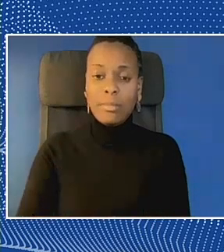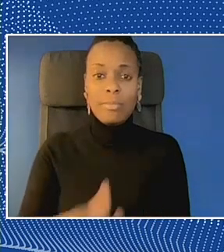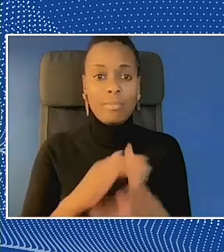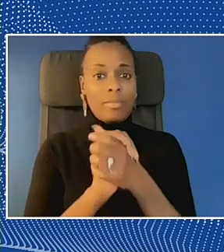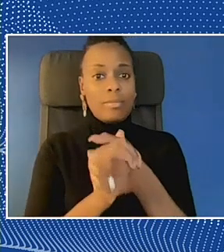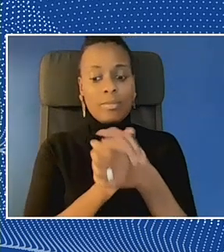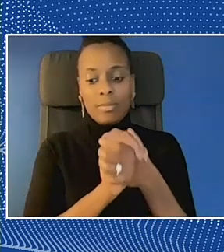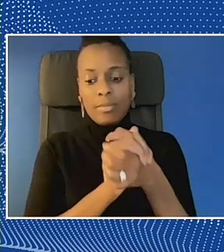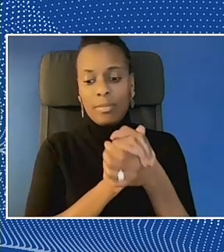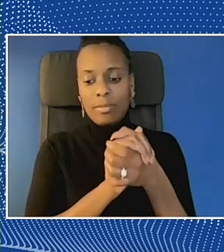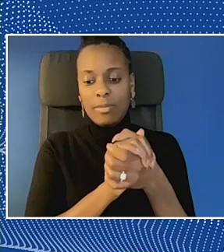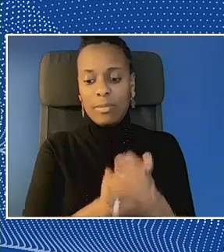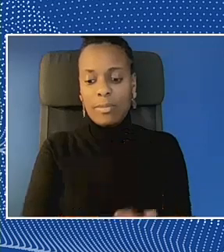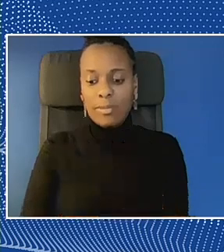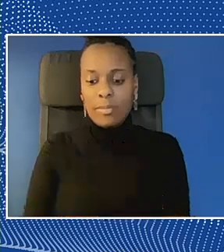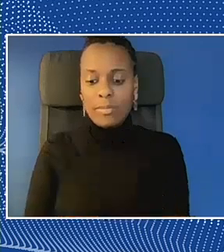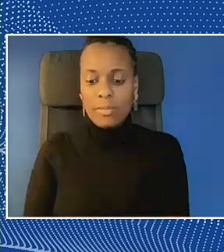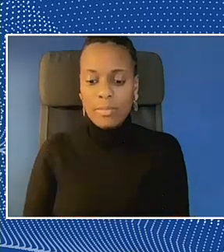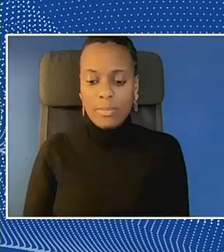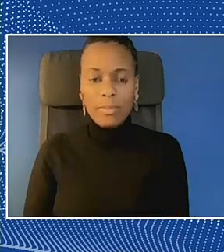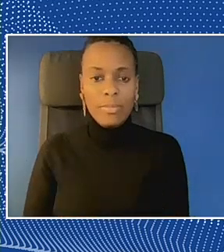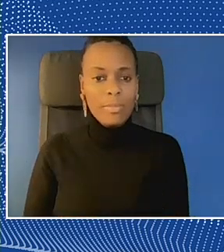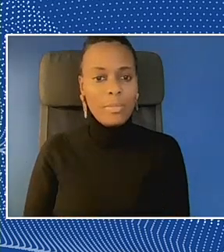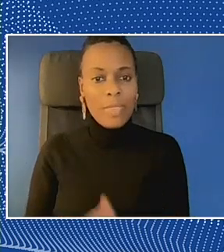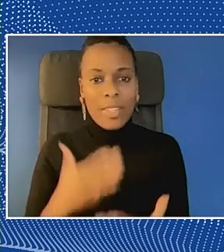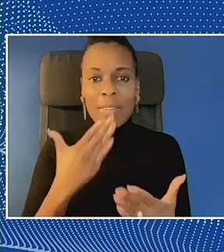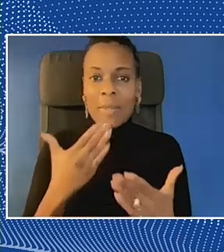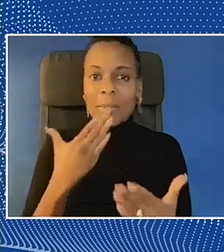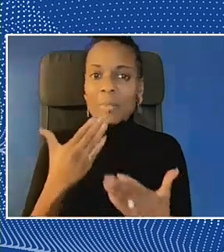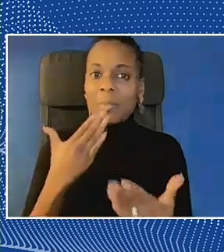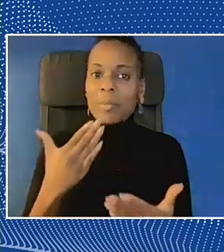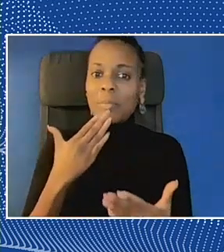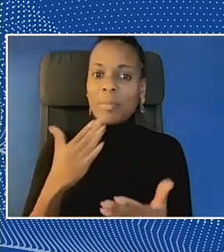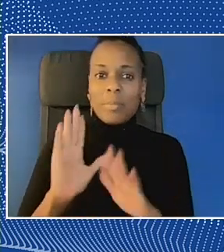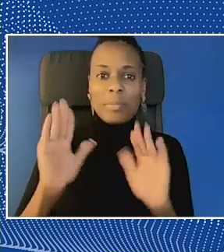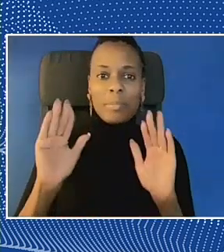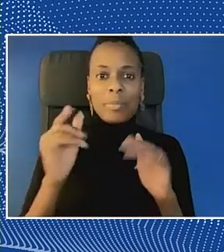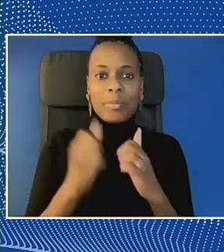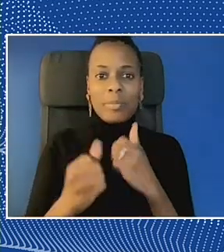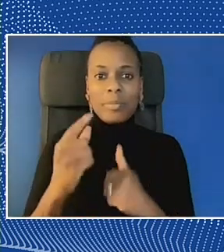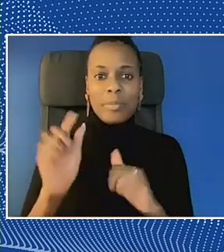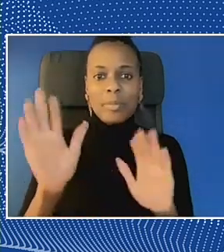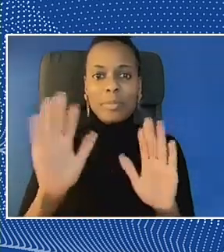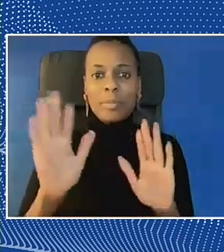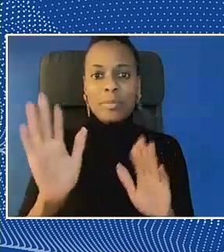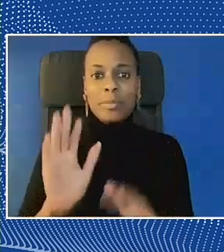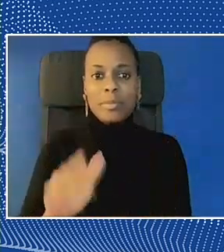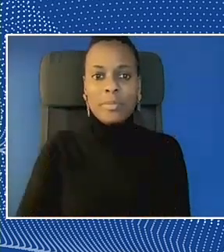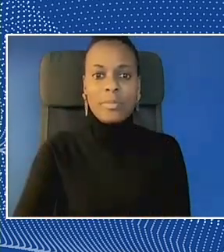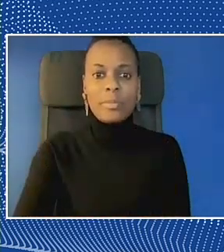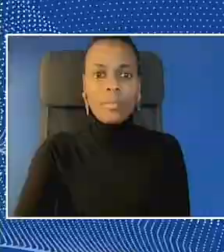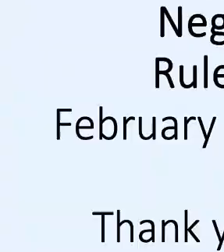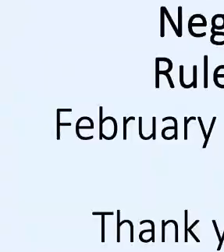Congratulations. Thank you. Thank you. Bye, everyone. Thank you. Goodbye.